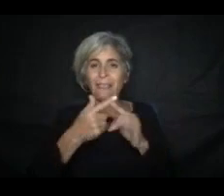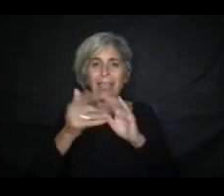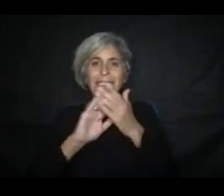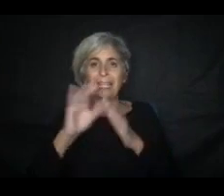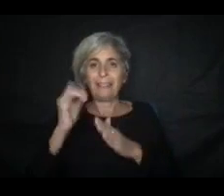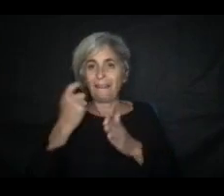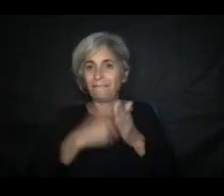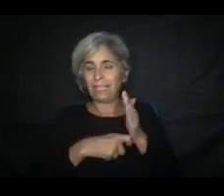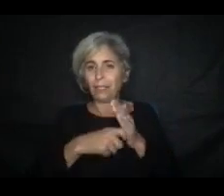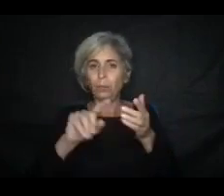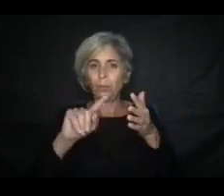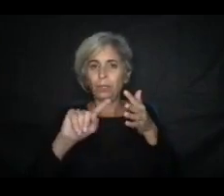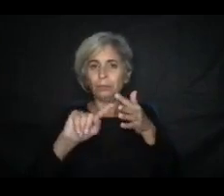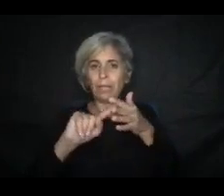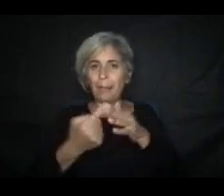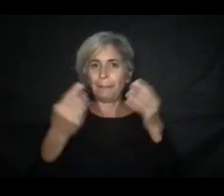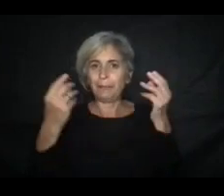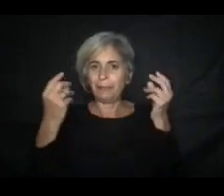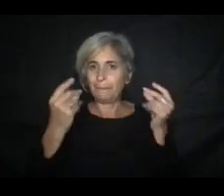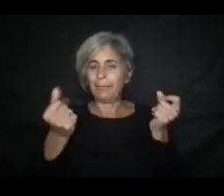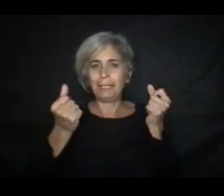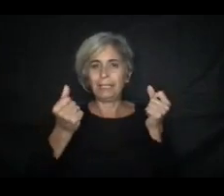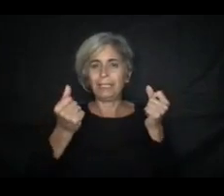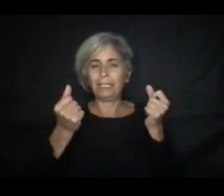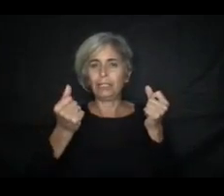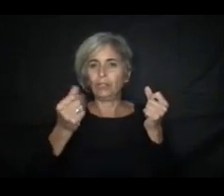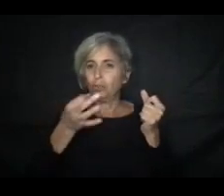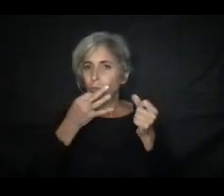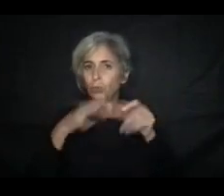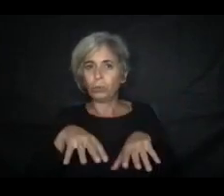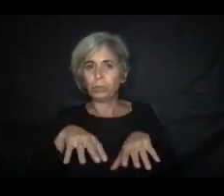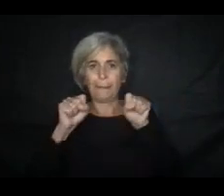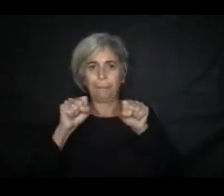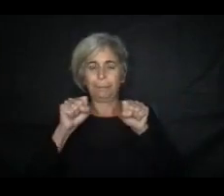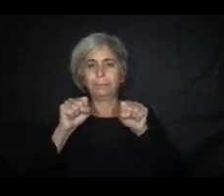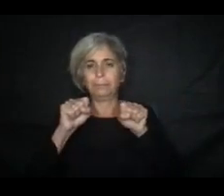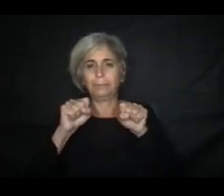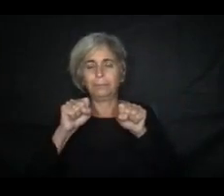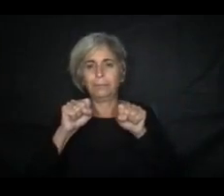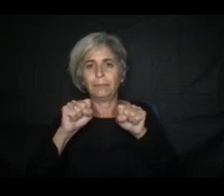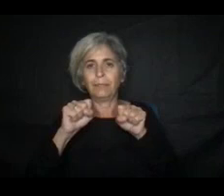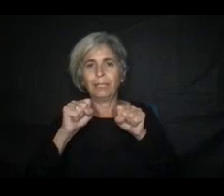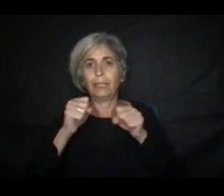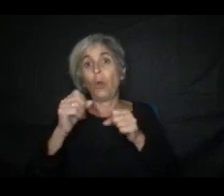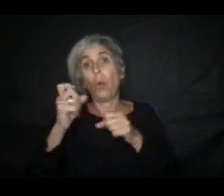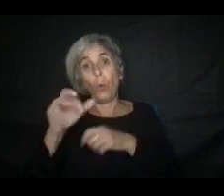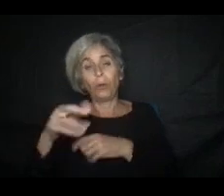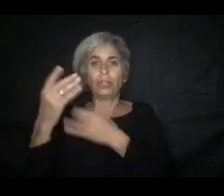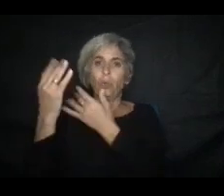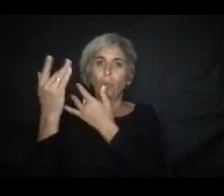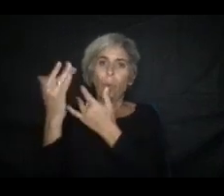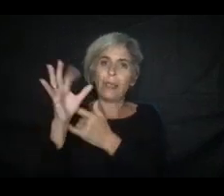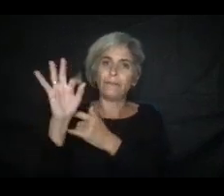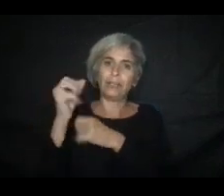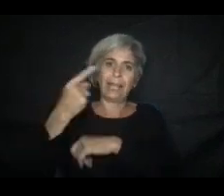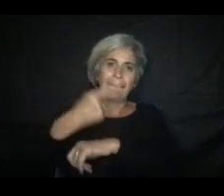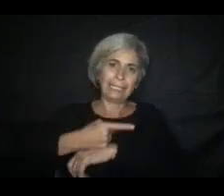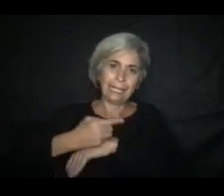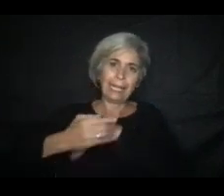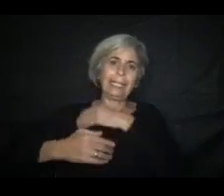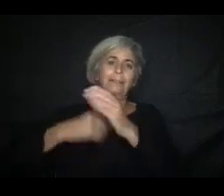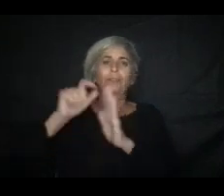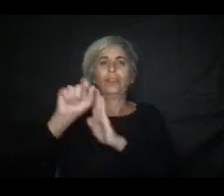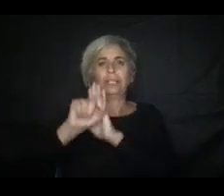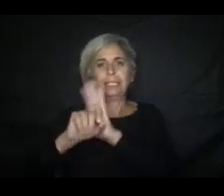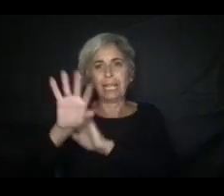go into effect immediately upon adoption. Otherwise, you actually would need to wait 90 days per Florida statute. And then there are